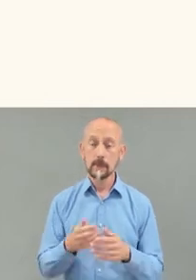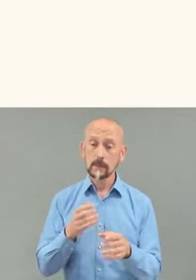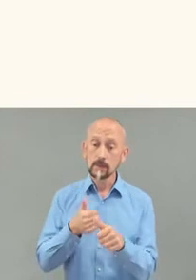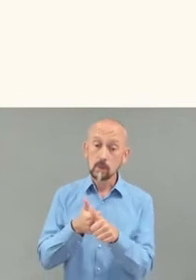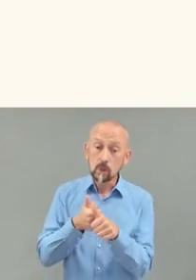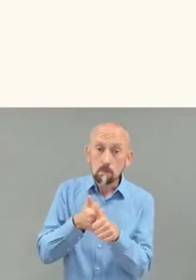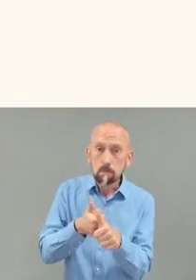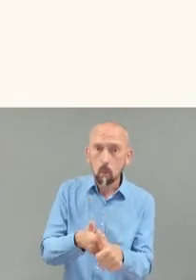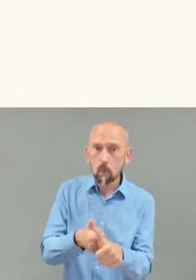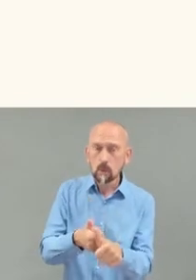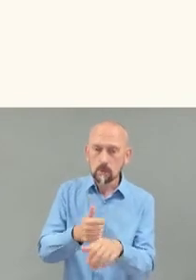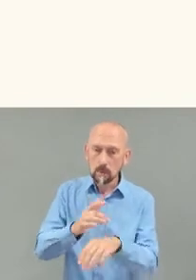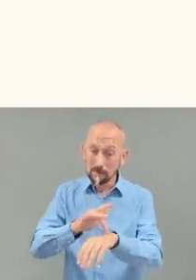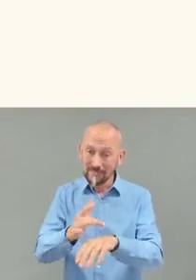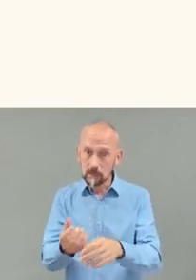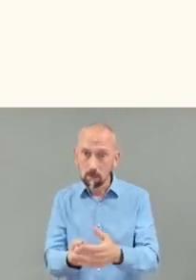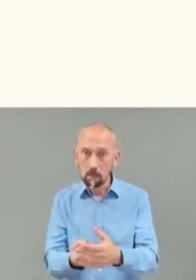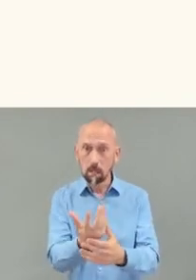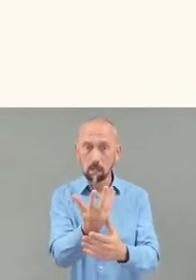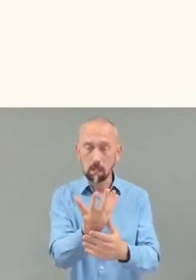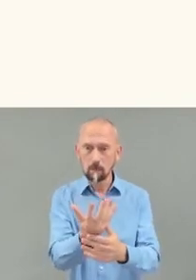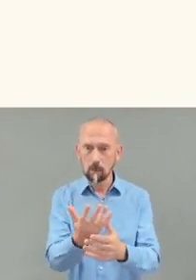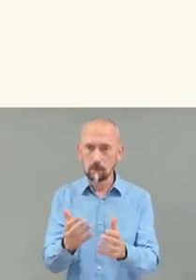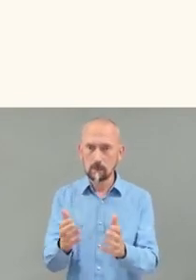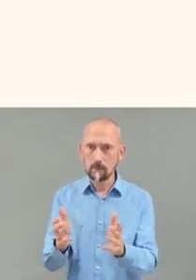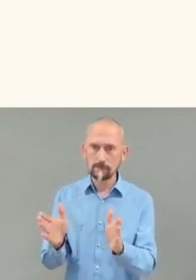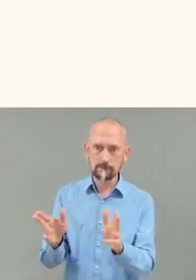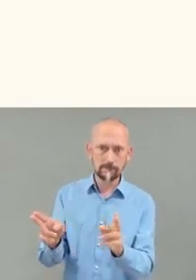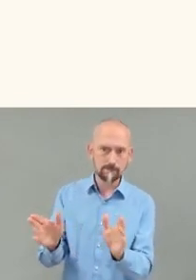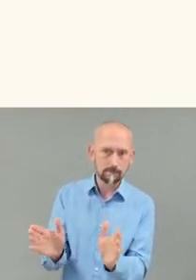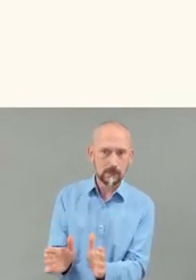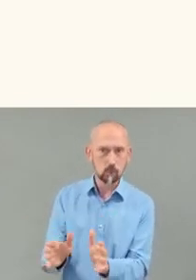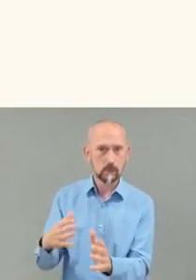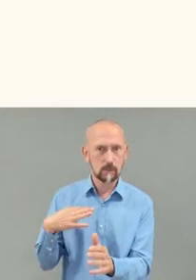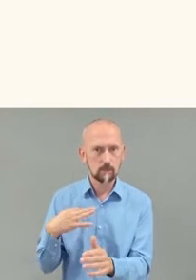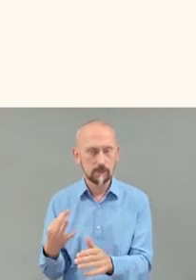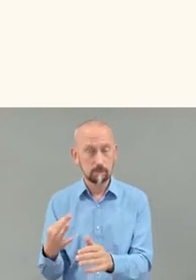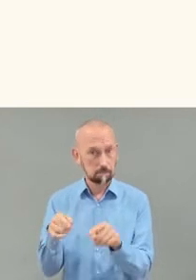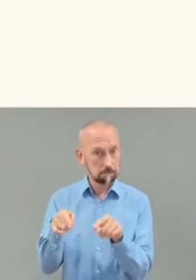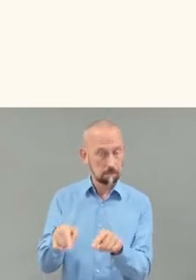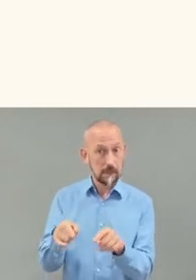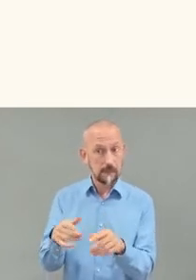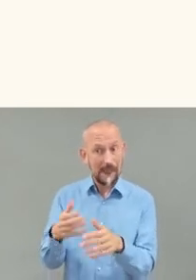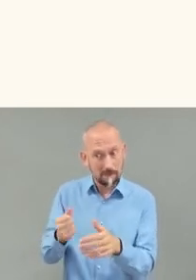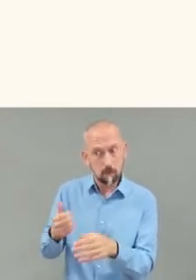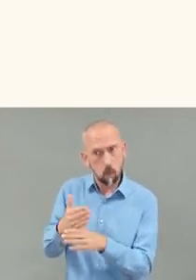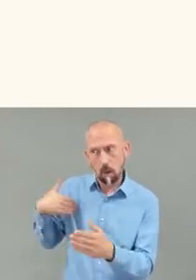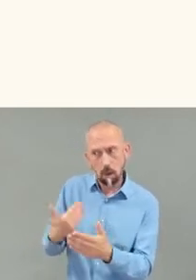from less represented backgrounds into training. So having more visibility, having